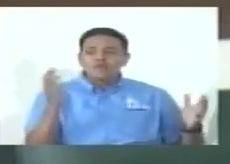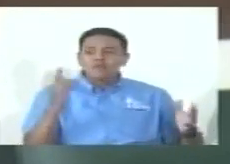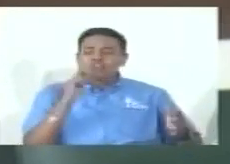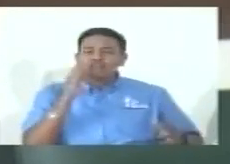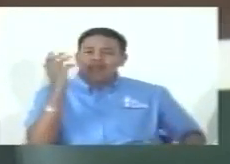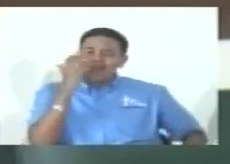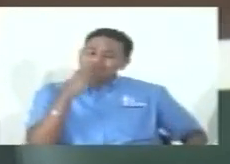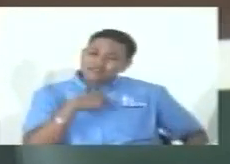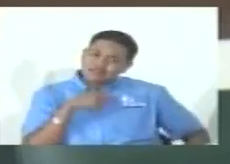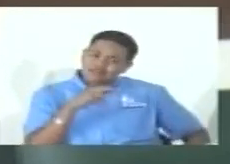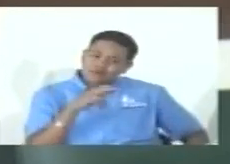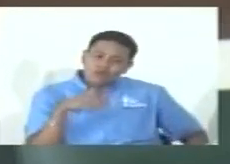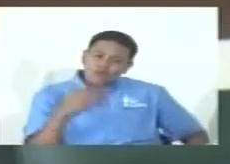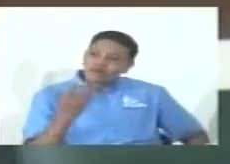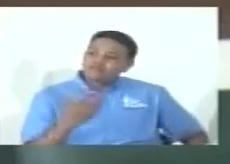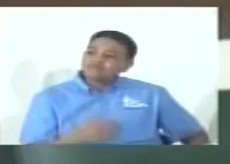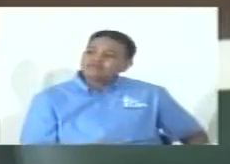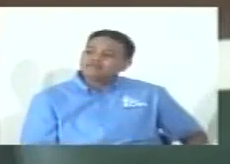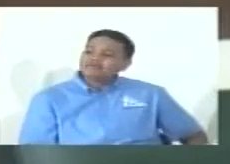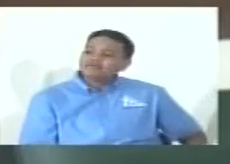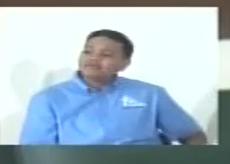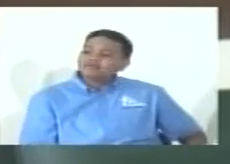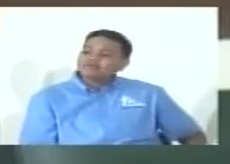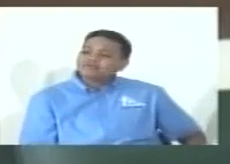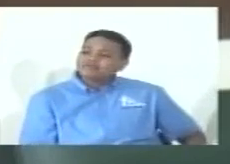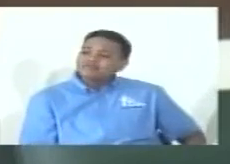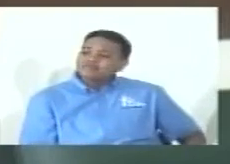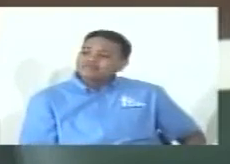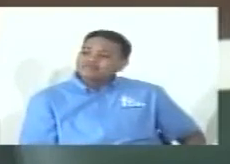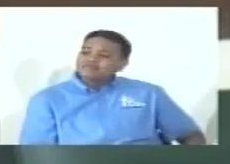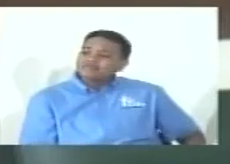to me is that they were not wearing name tags,